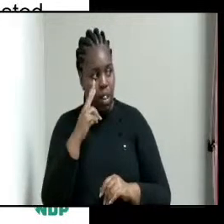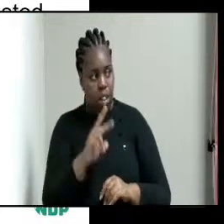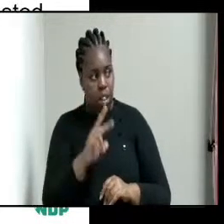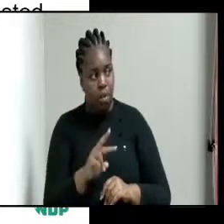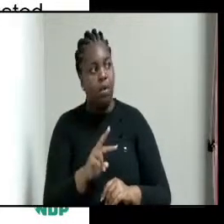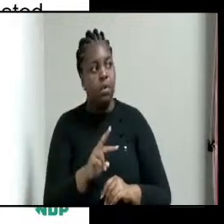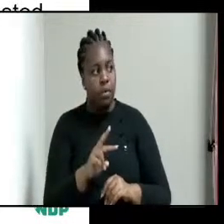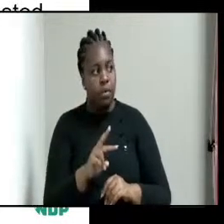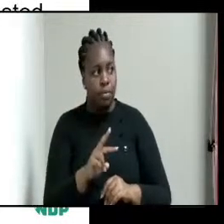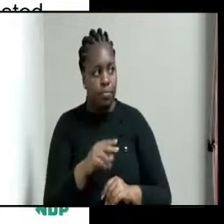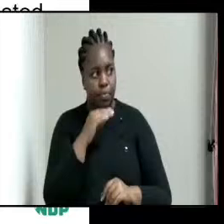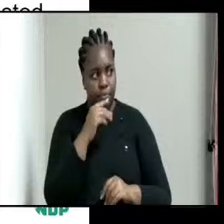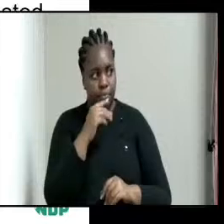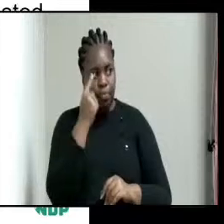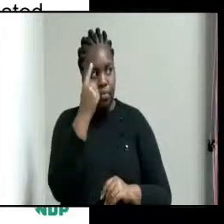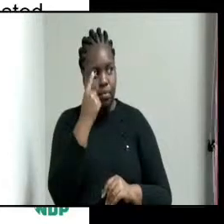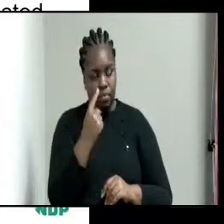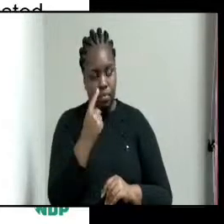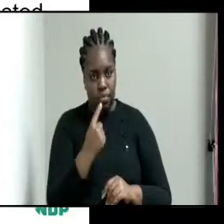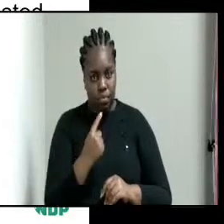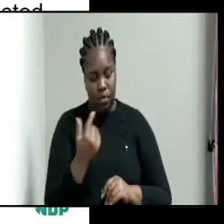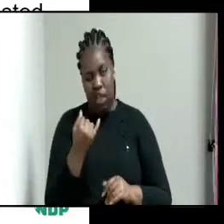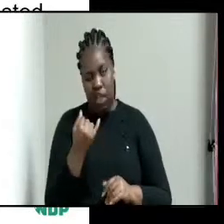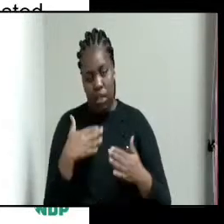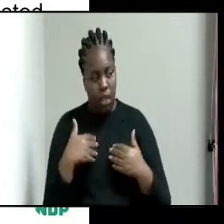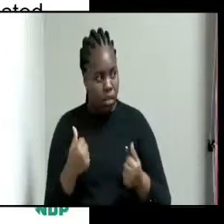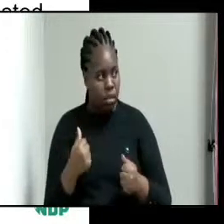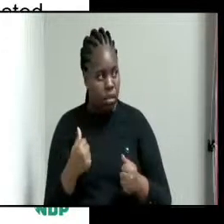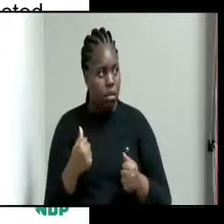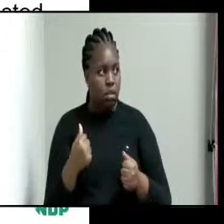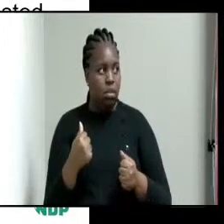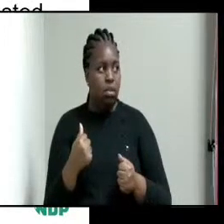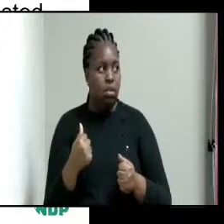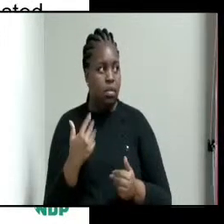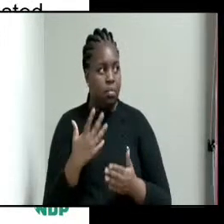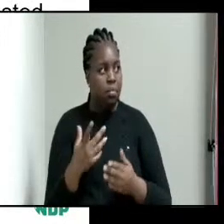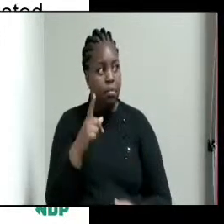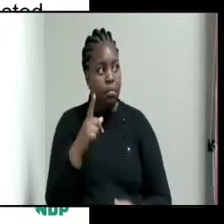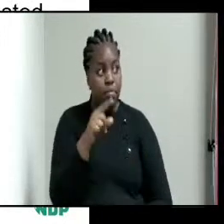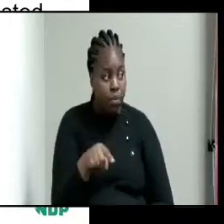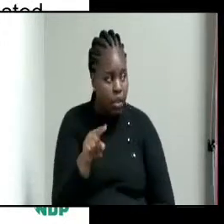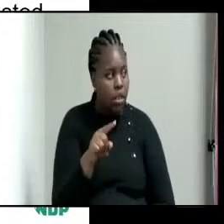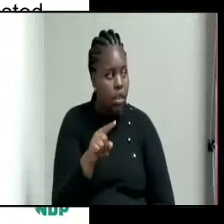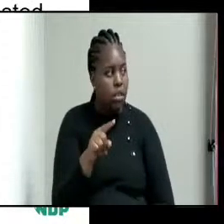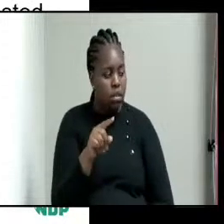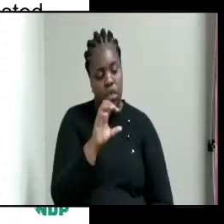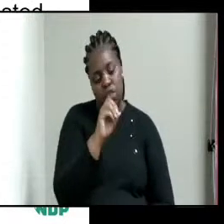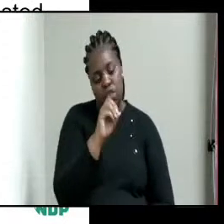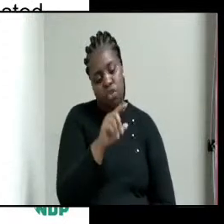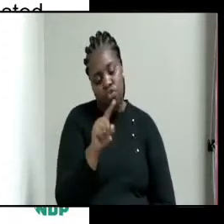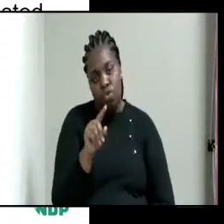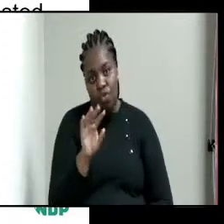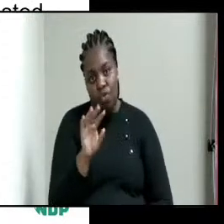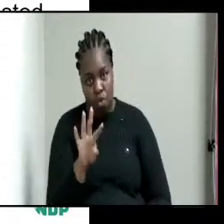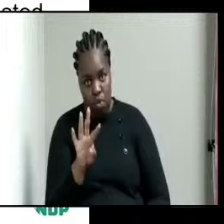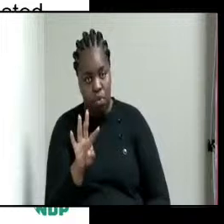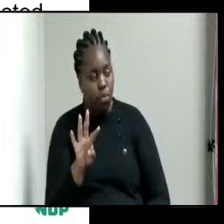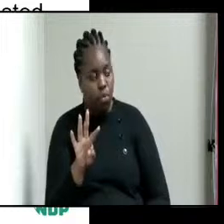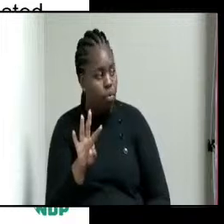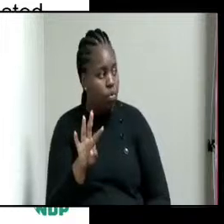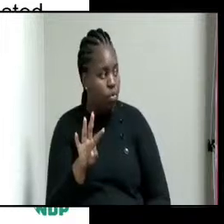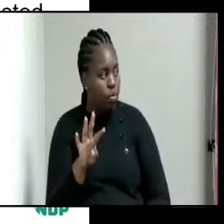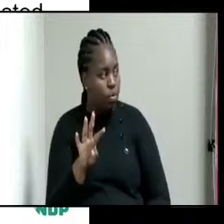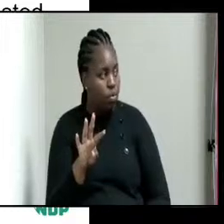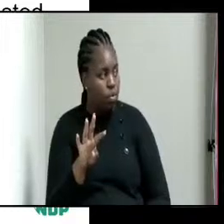at each dimension, for instance, health, and say for those aged 0 to 4, how